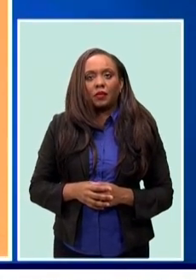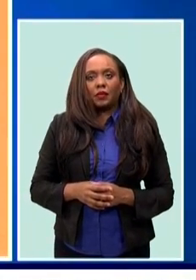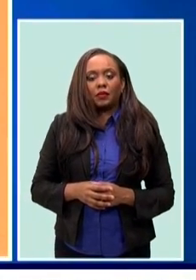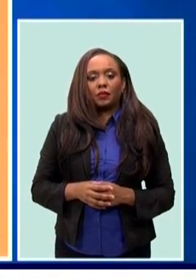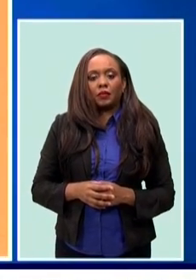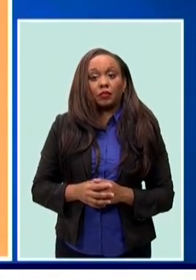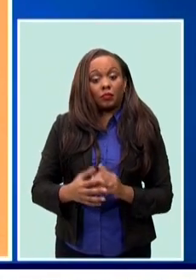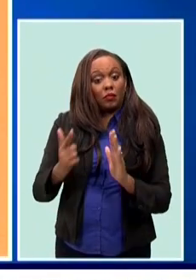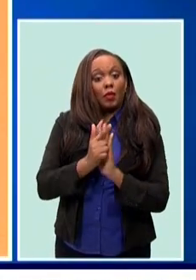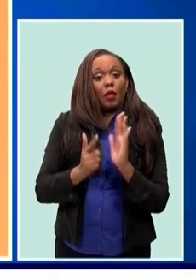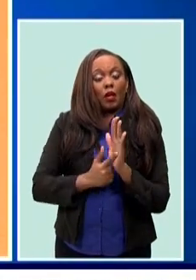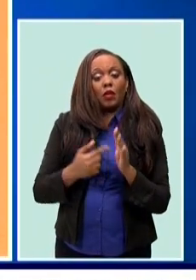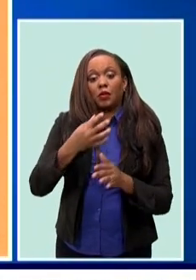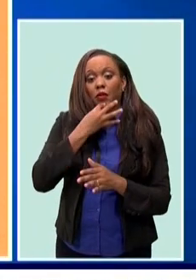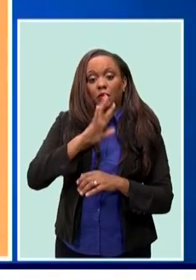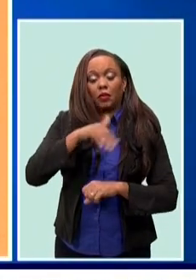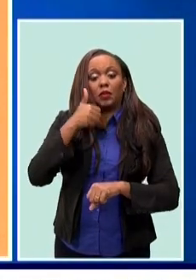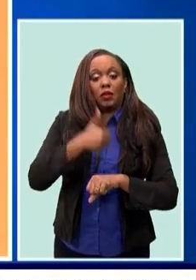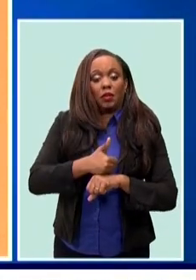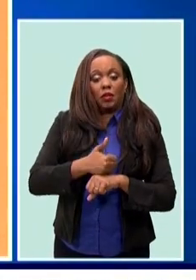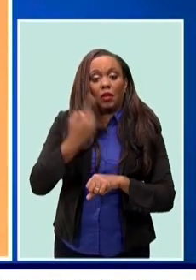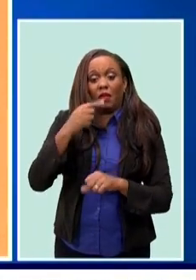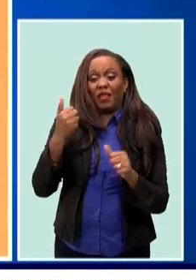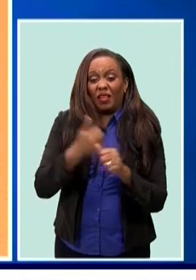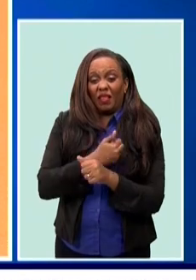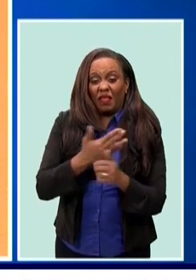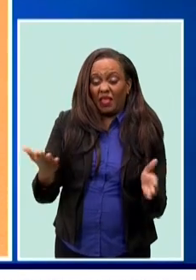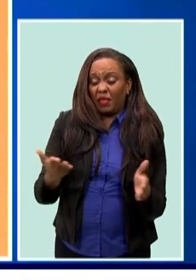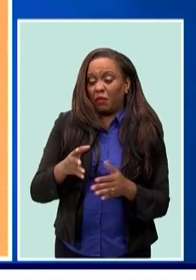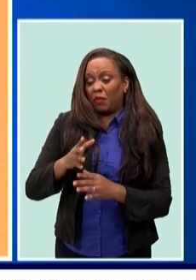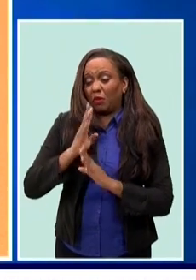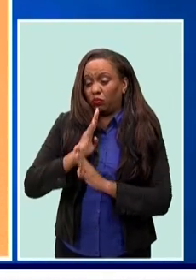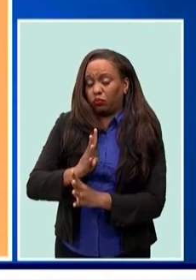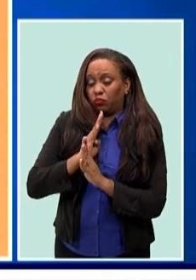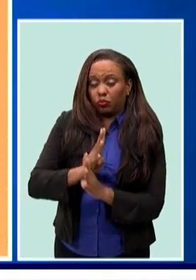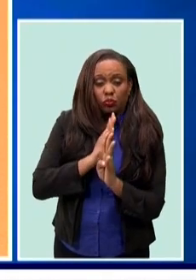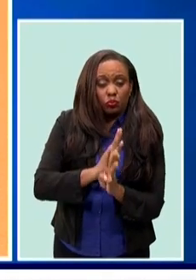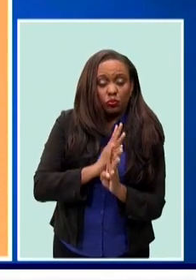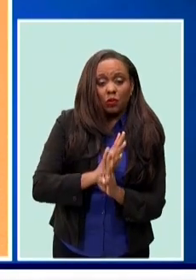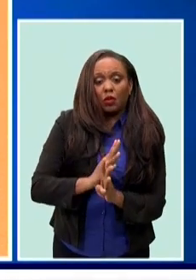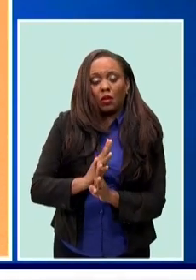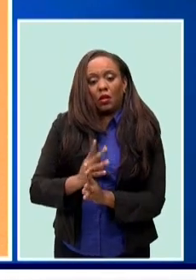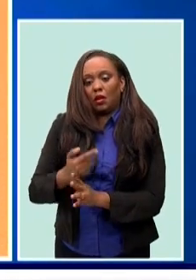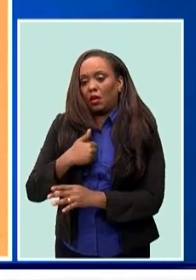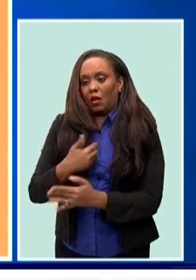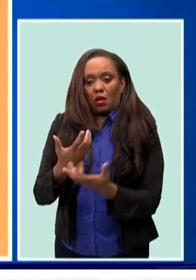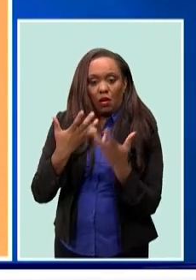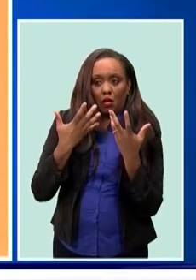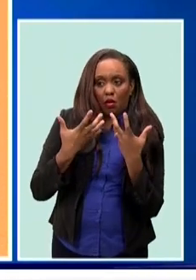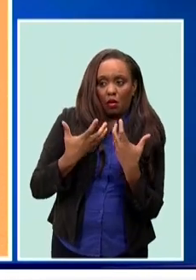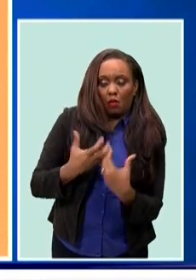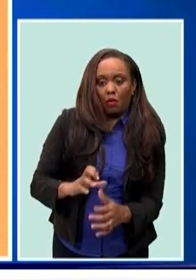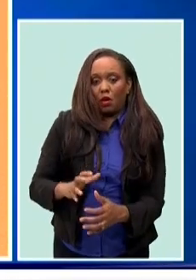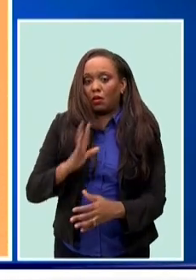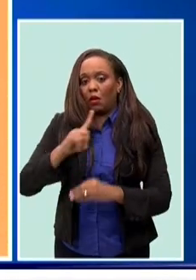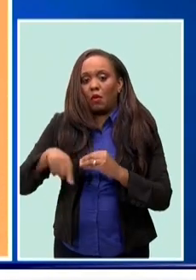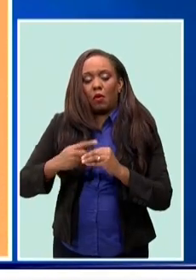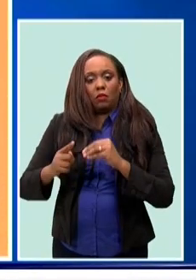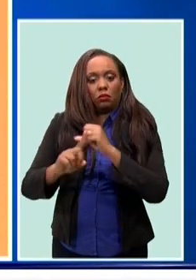coming to give effect to all that we've said over the last few weeks. And while I do not wish to say specifically what the penalties